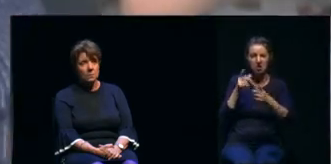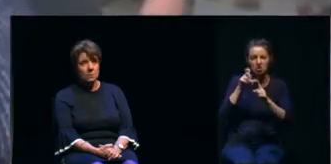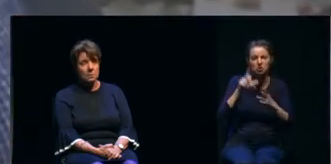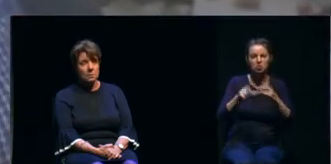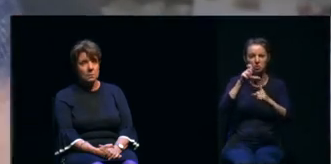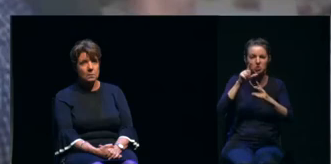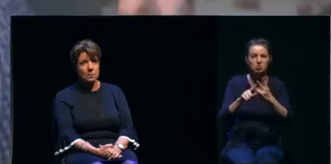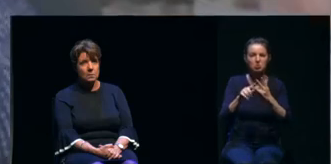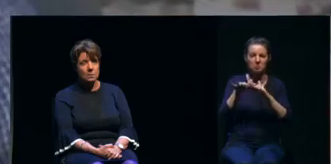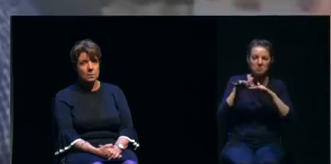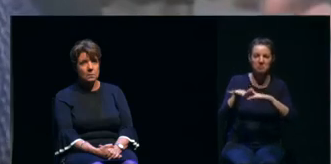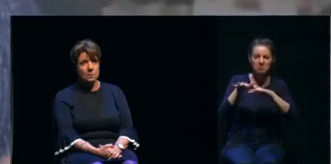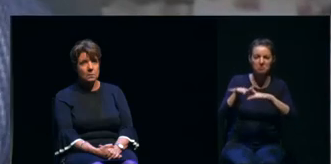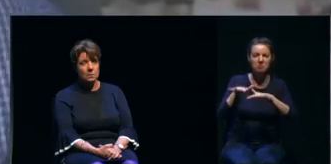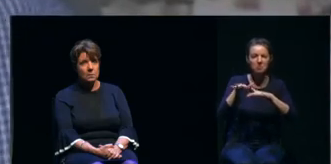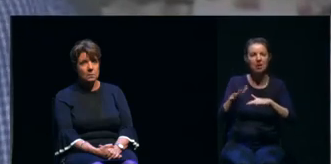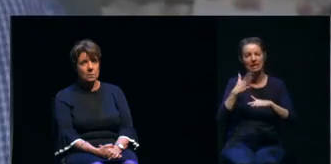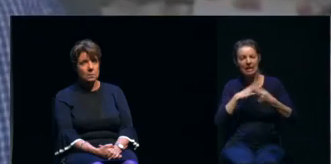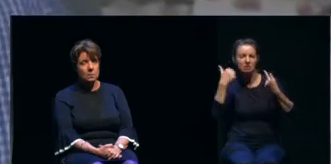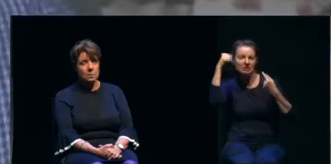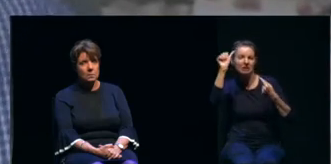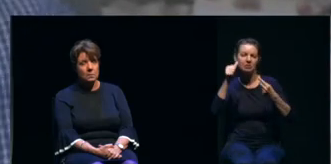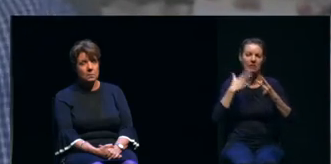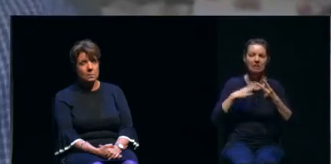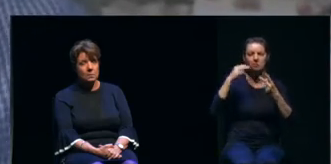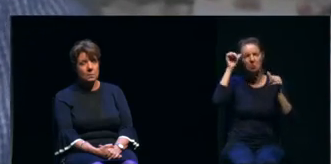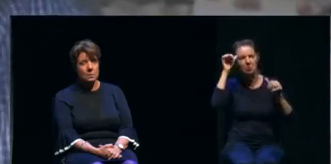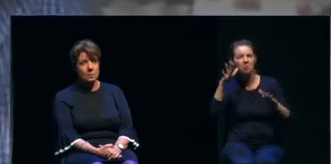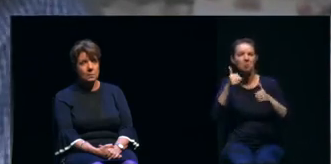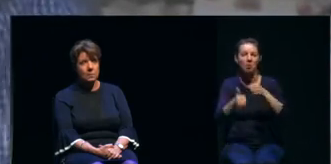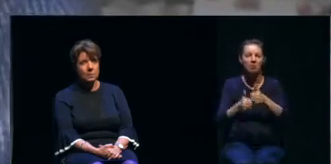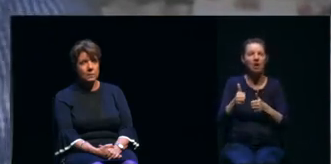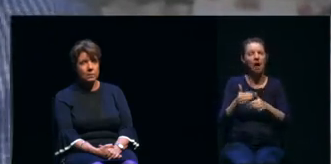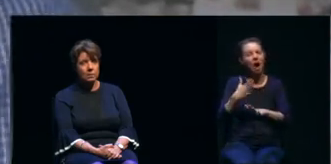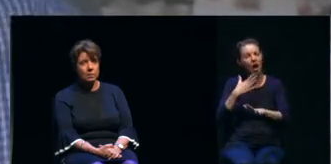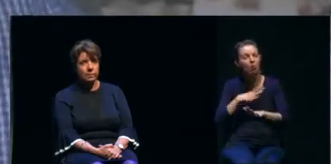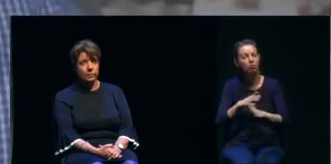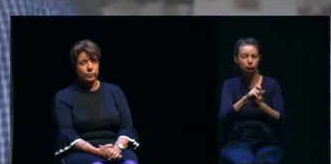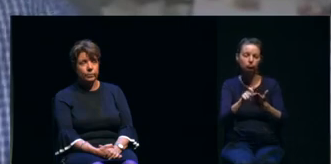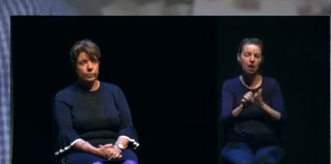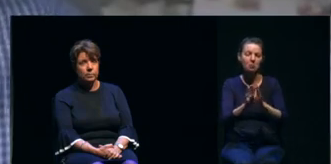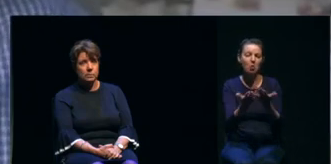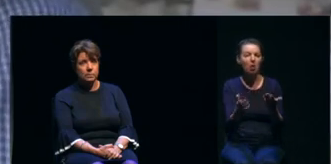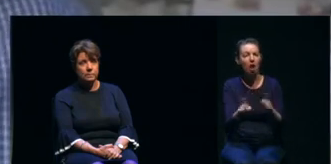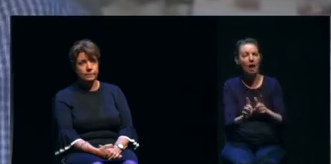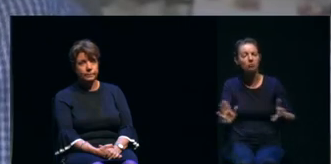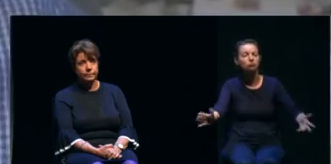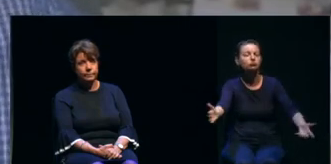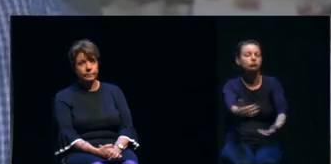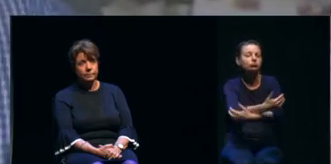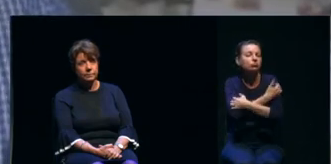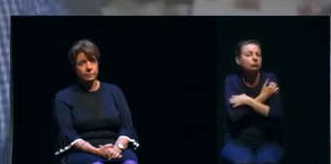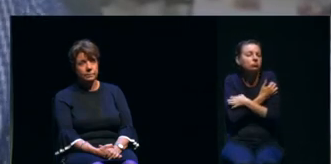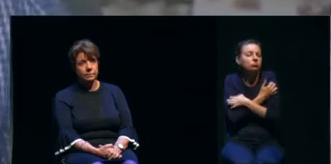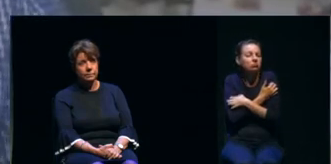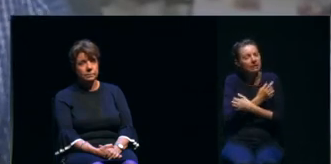be much thinner, kind of, you know, be successful and popular. And I just wanted to write a book that put my arm around women and just went, God, this is stressful